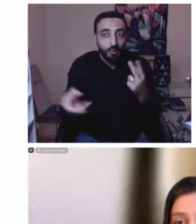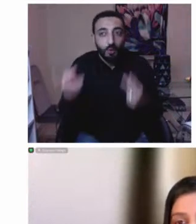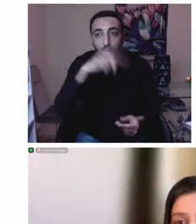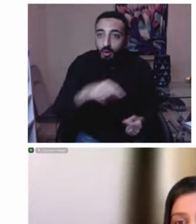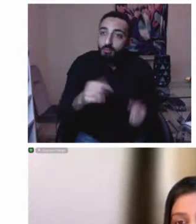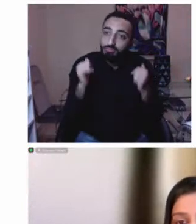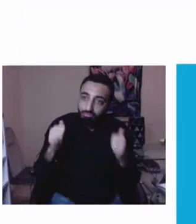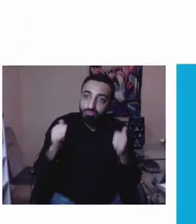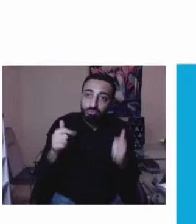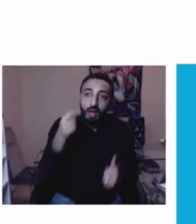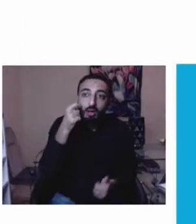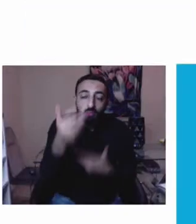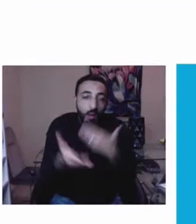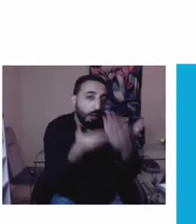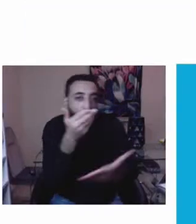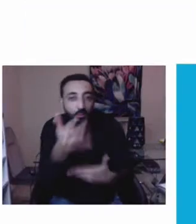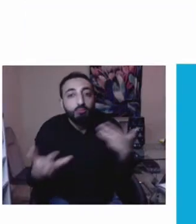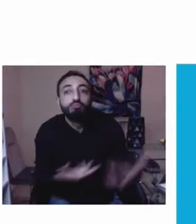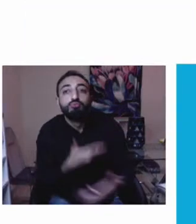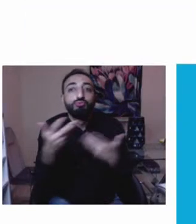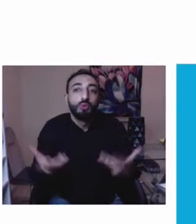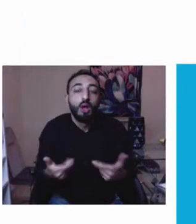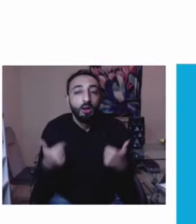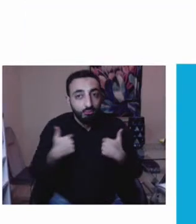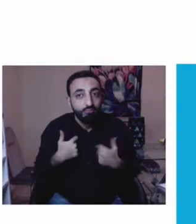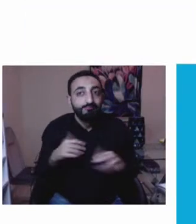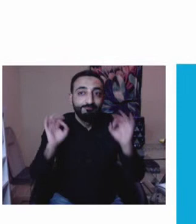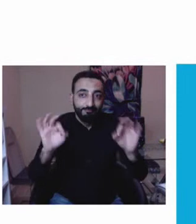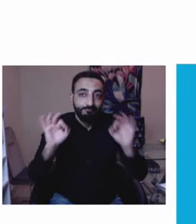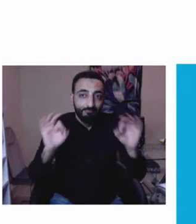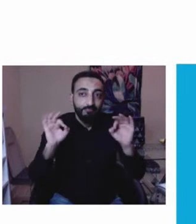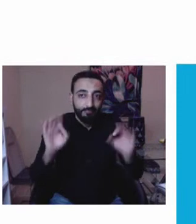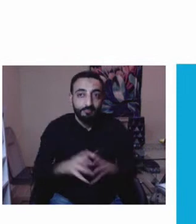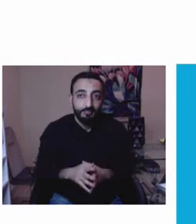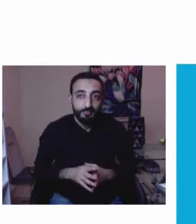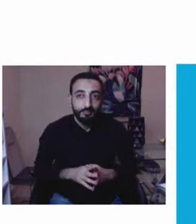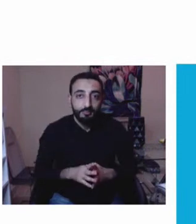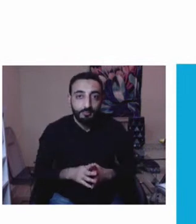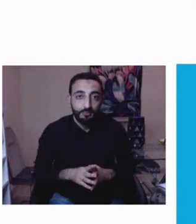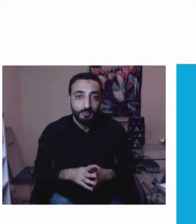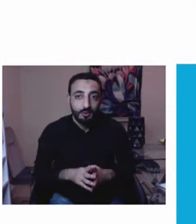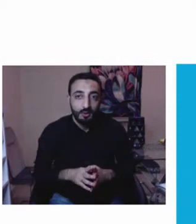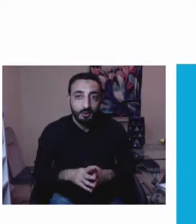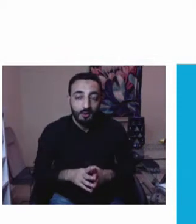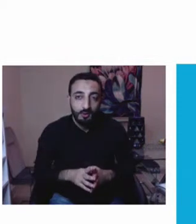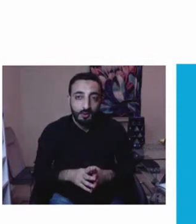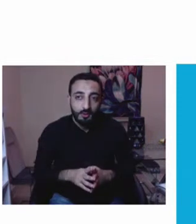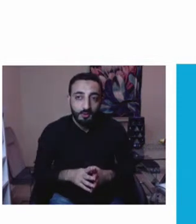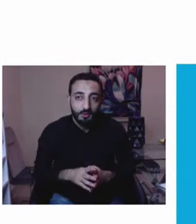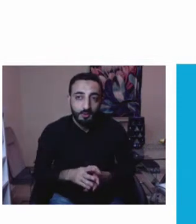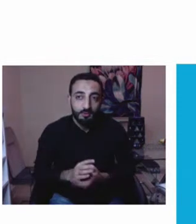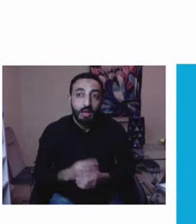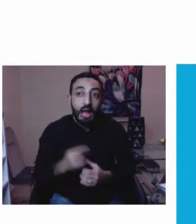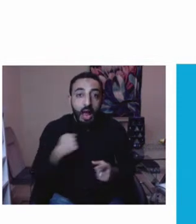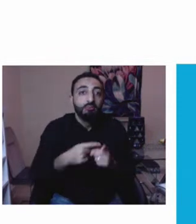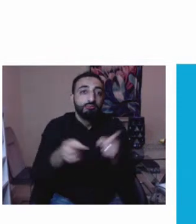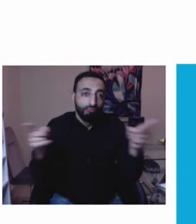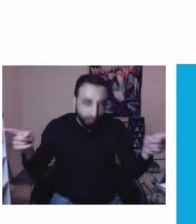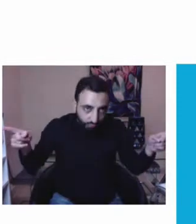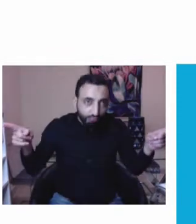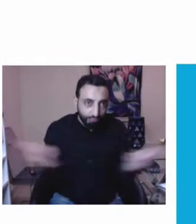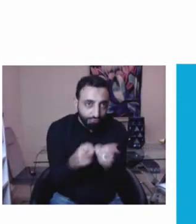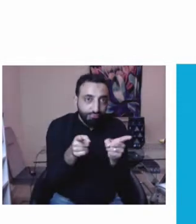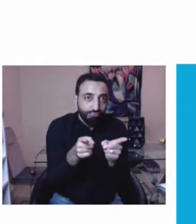close our session. Trust comes first. Trust between the different actors, both domestically and within